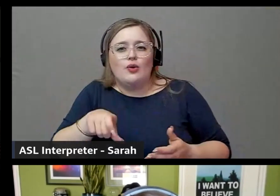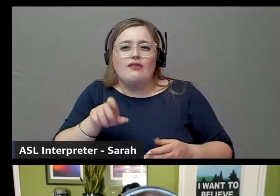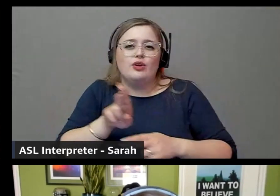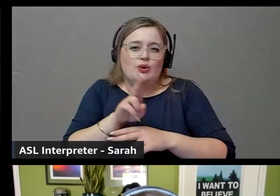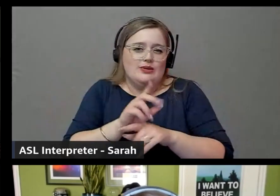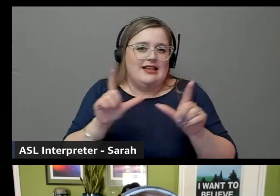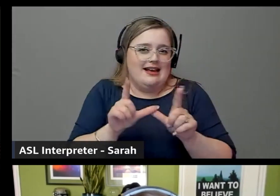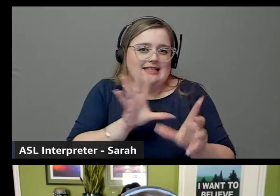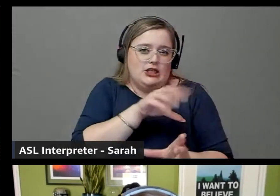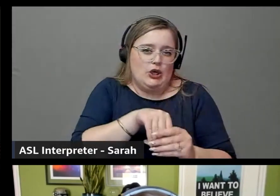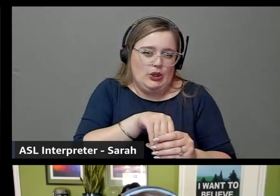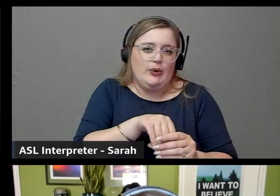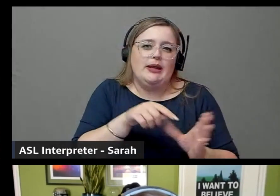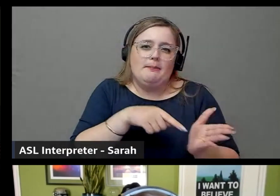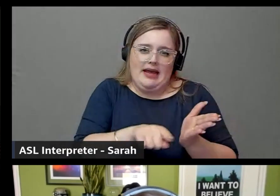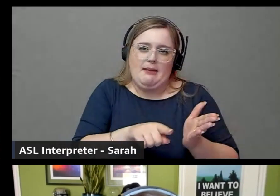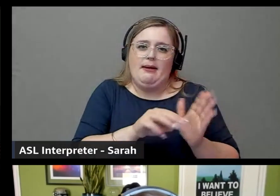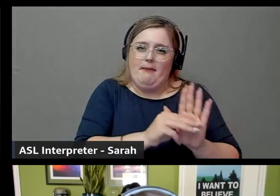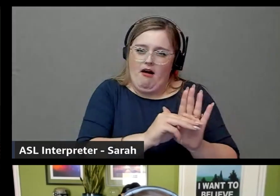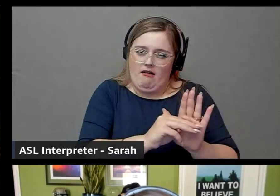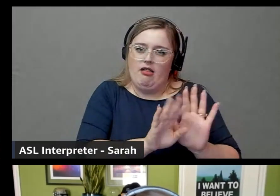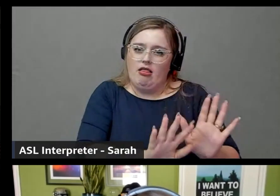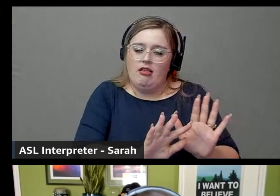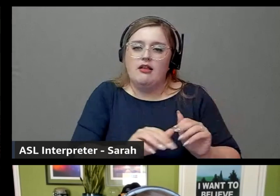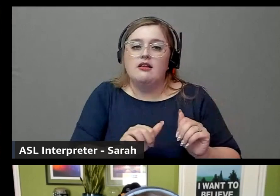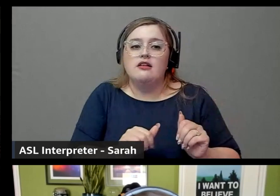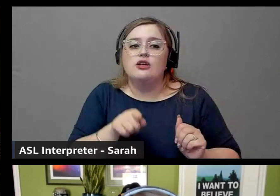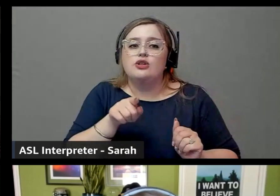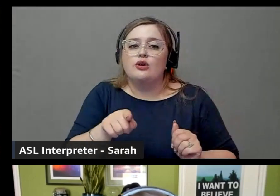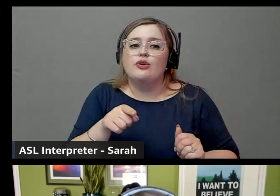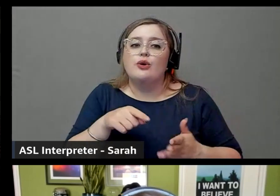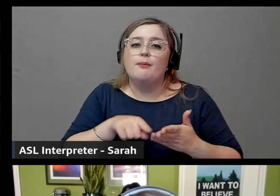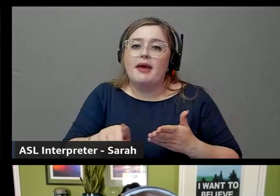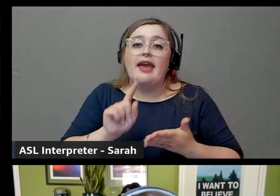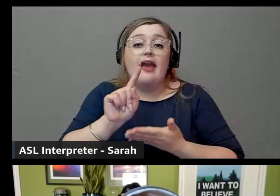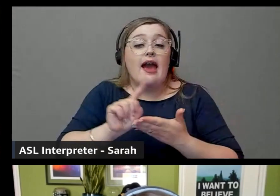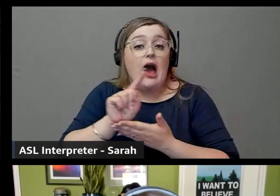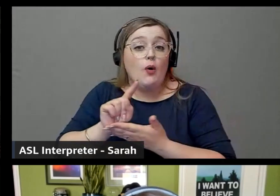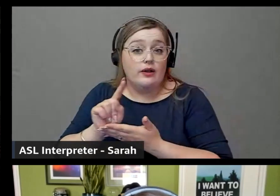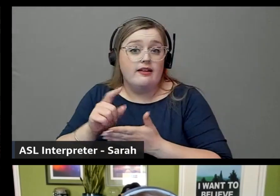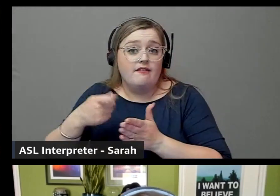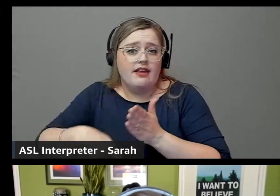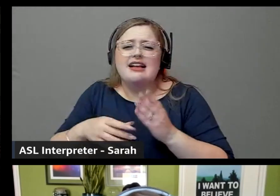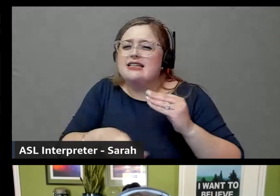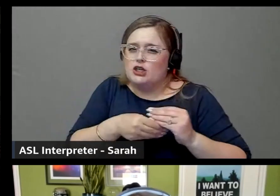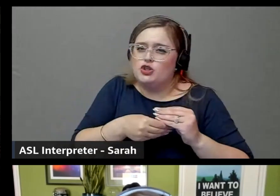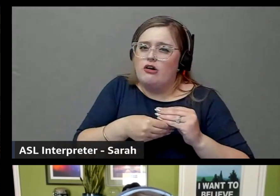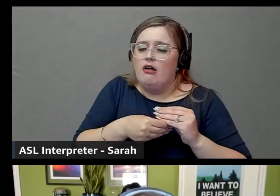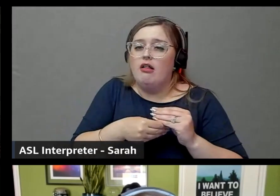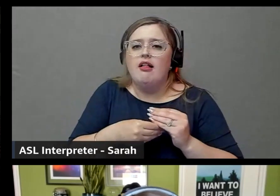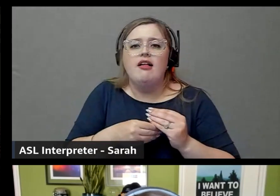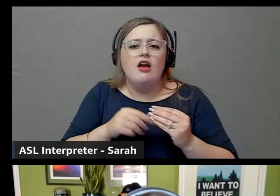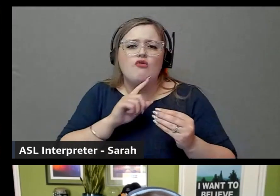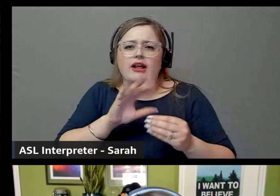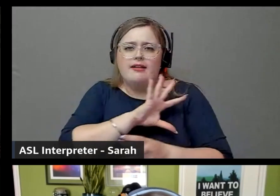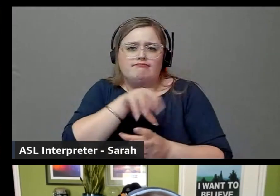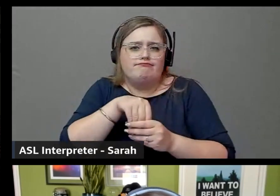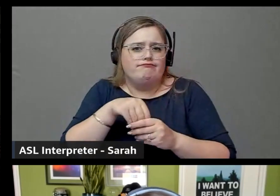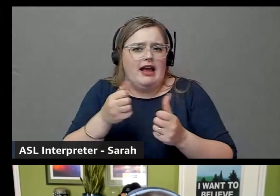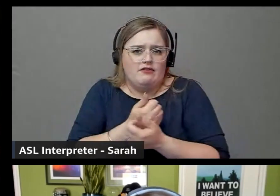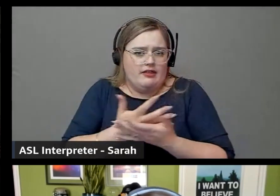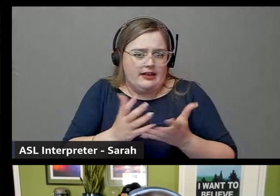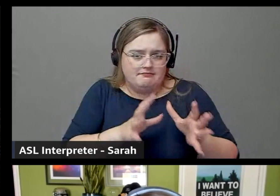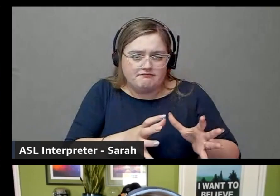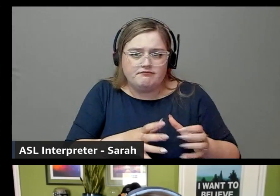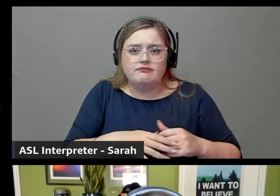included payment model. And that's where you pay an additional hourly fee, which bundles everything together. So being able to leverage